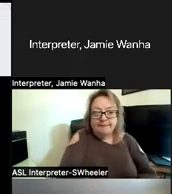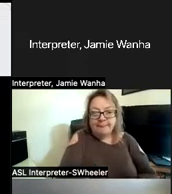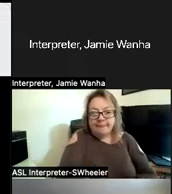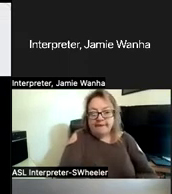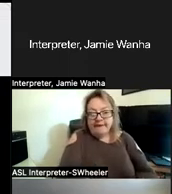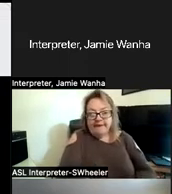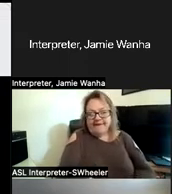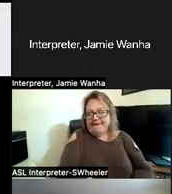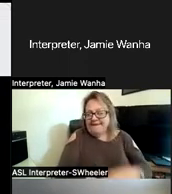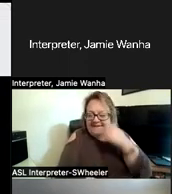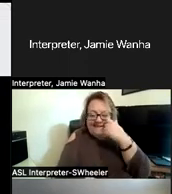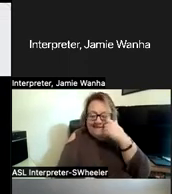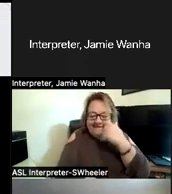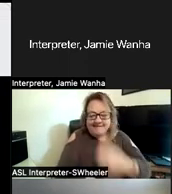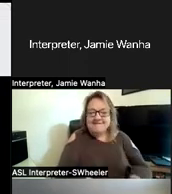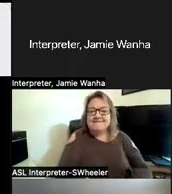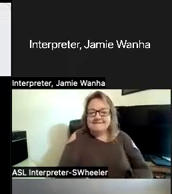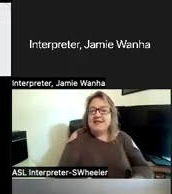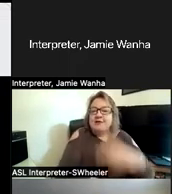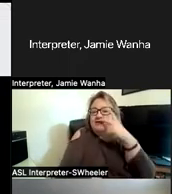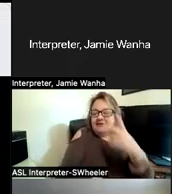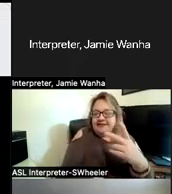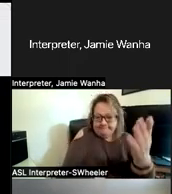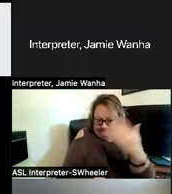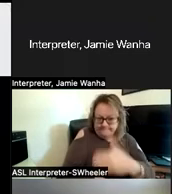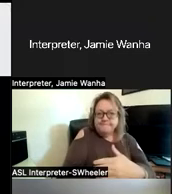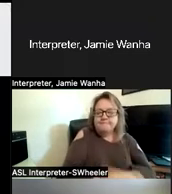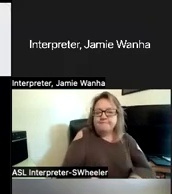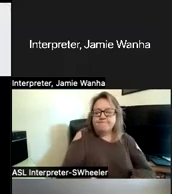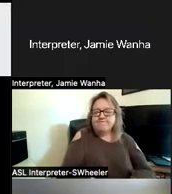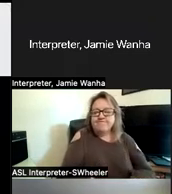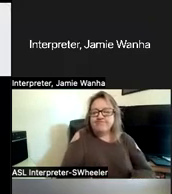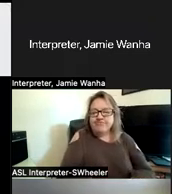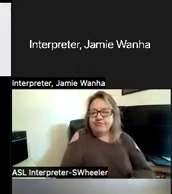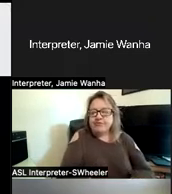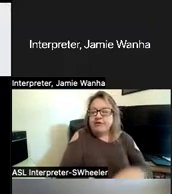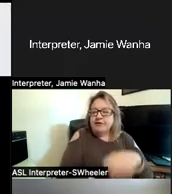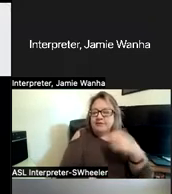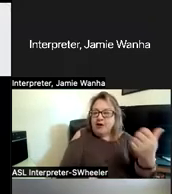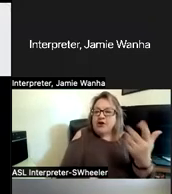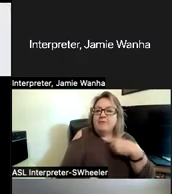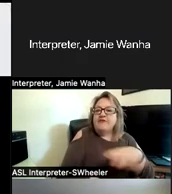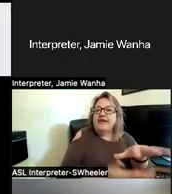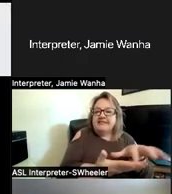In the next one, we are going to see some aspect also of the